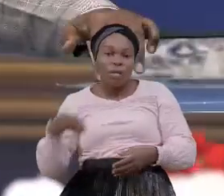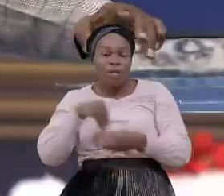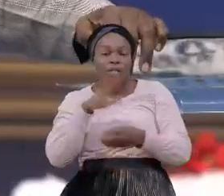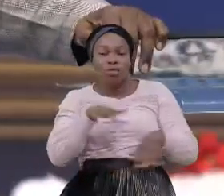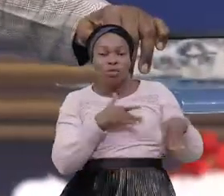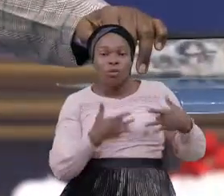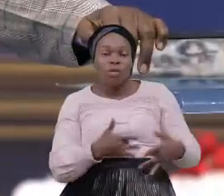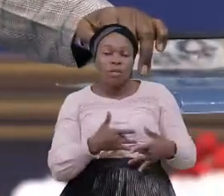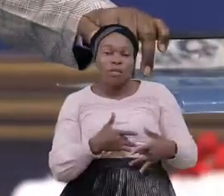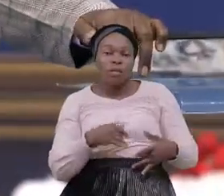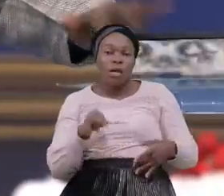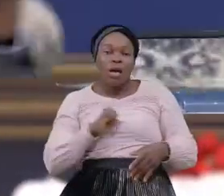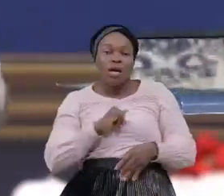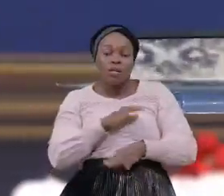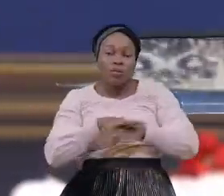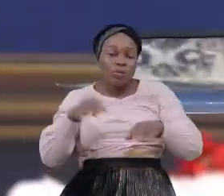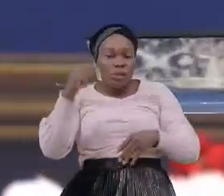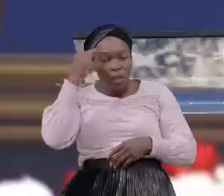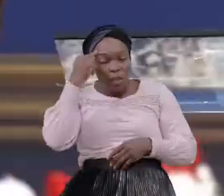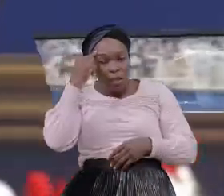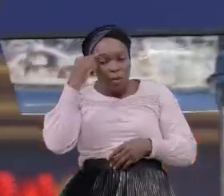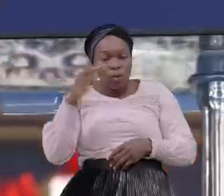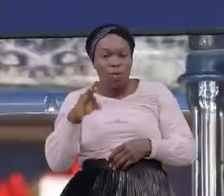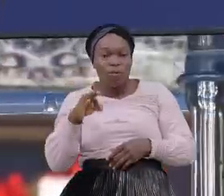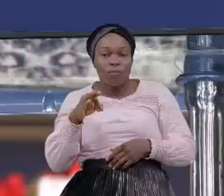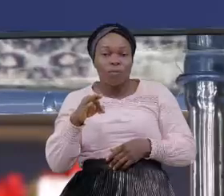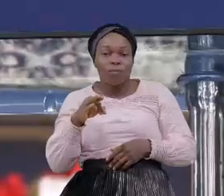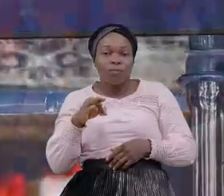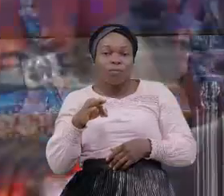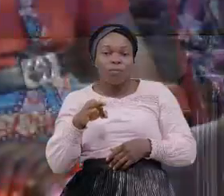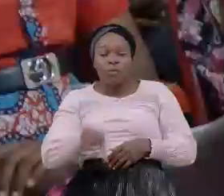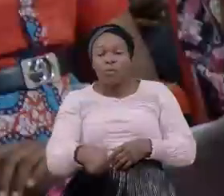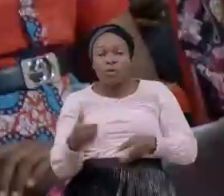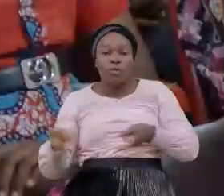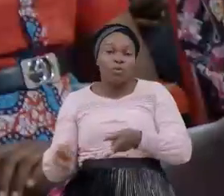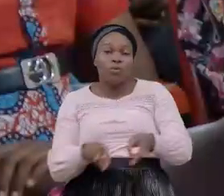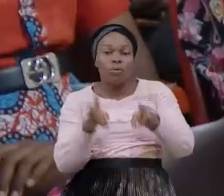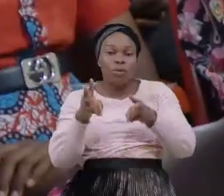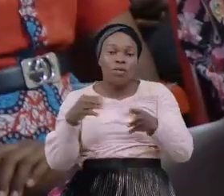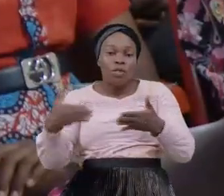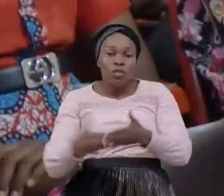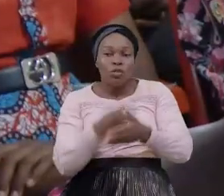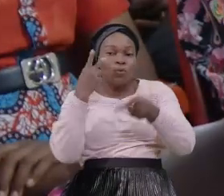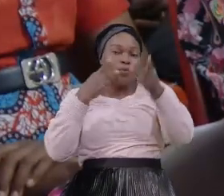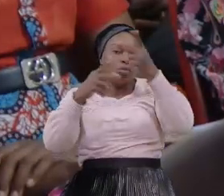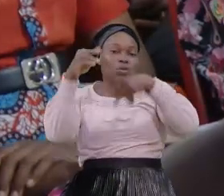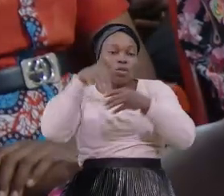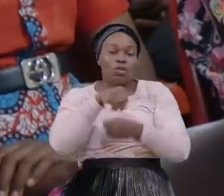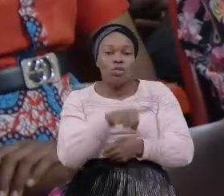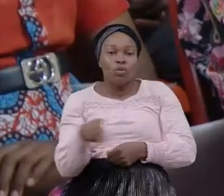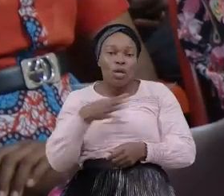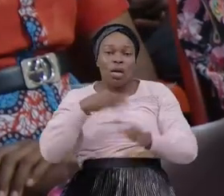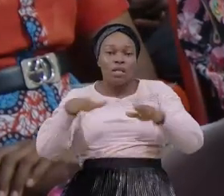ways in your heart and develop new vision inside you. He gives you a new